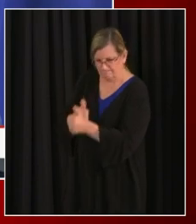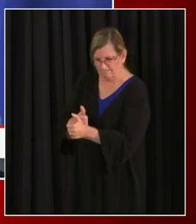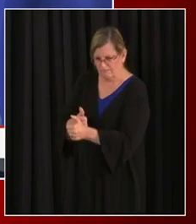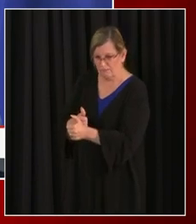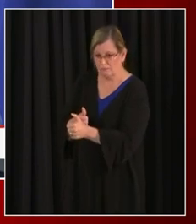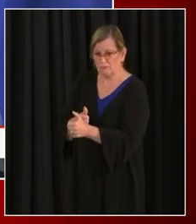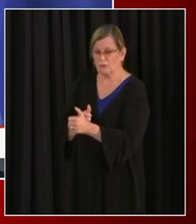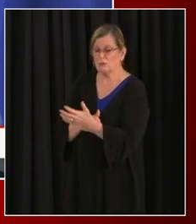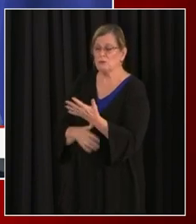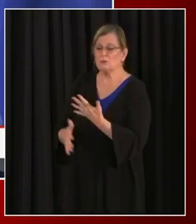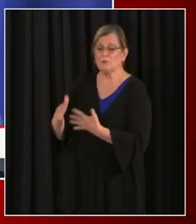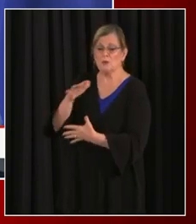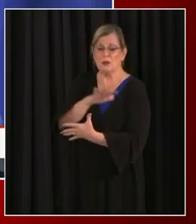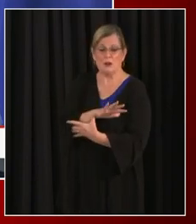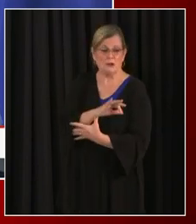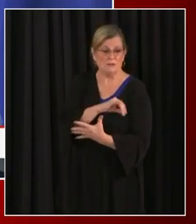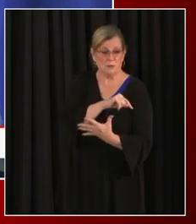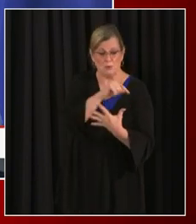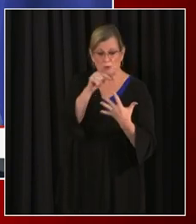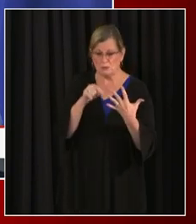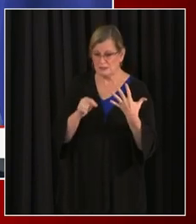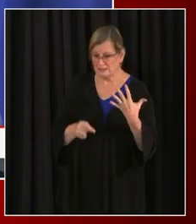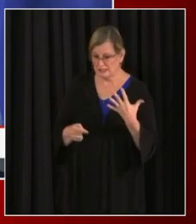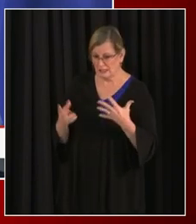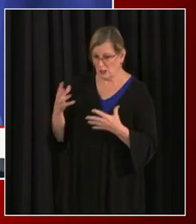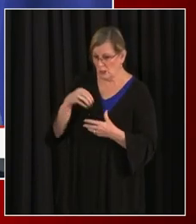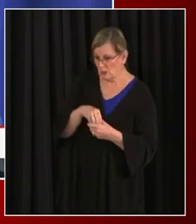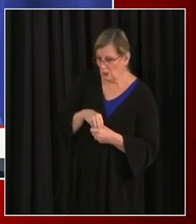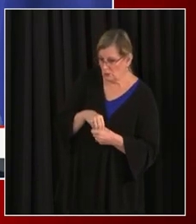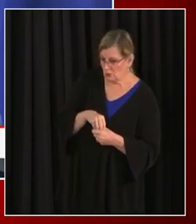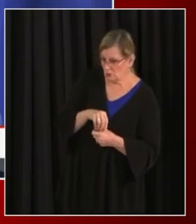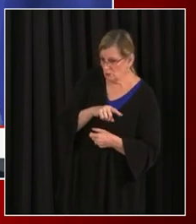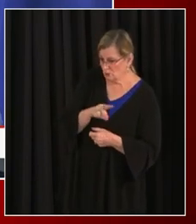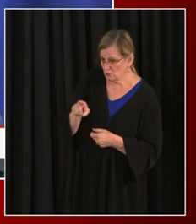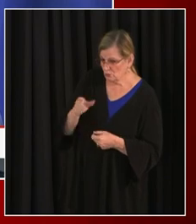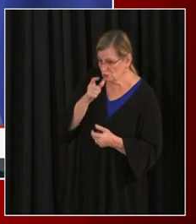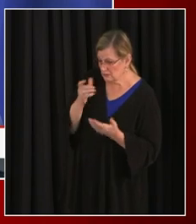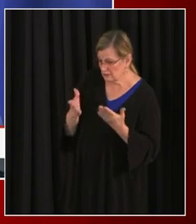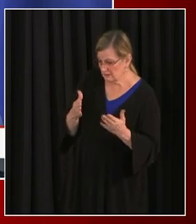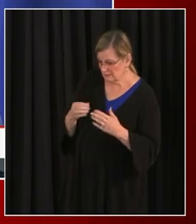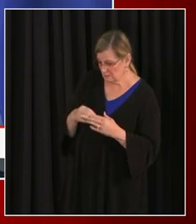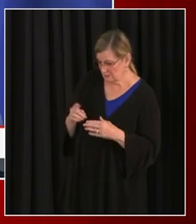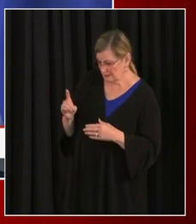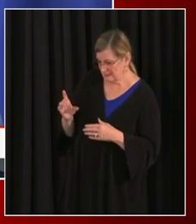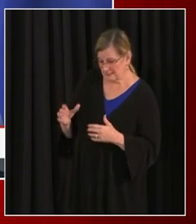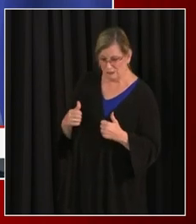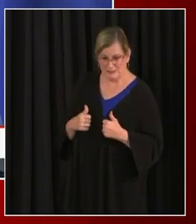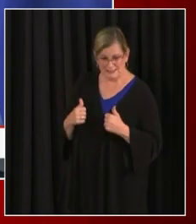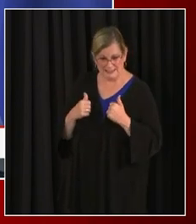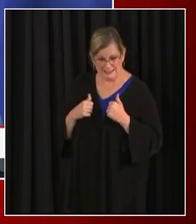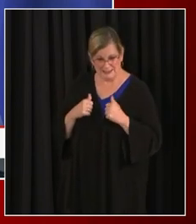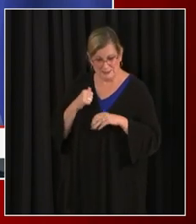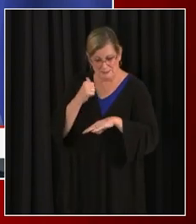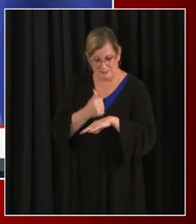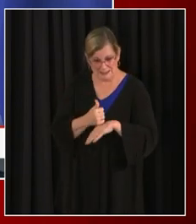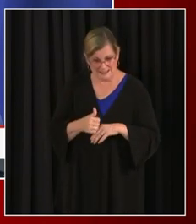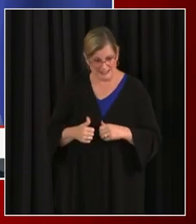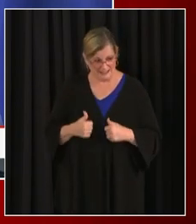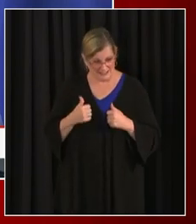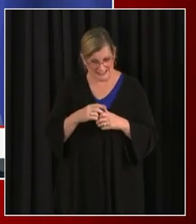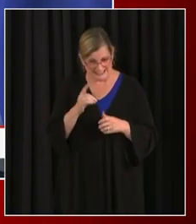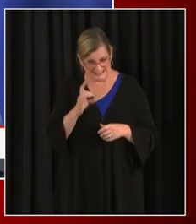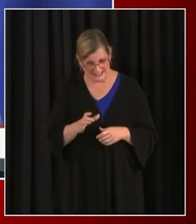priority ranking, which includes those that serve district youth, those that are based in the district, our schools and charter schools.